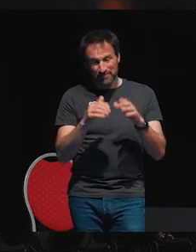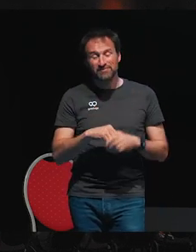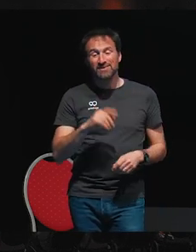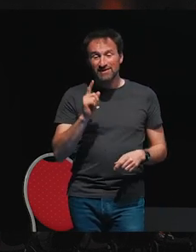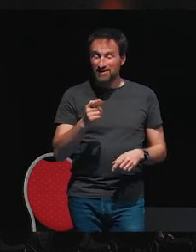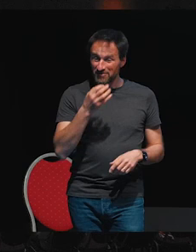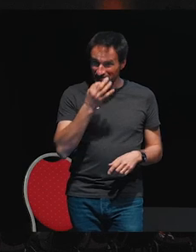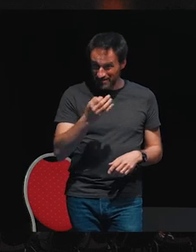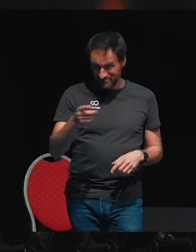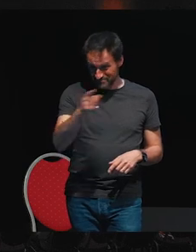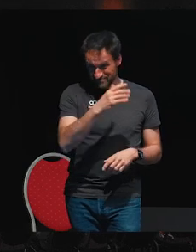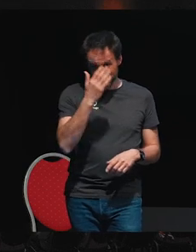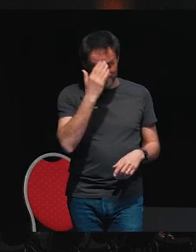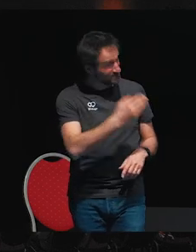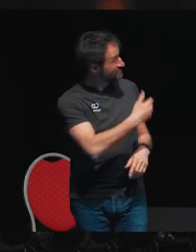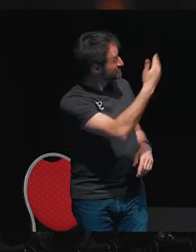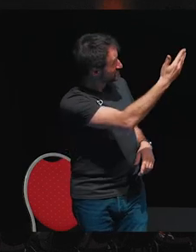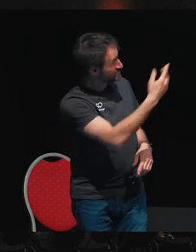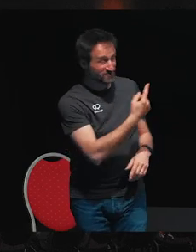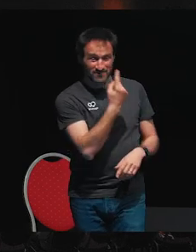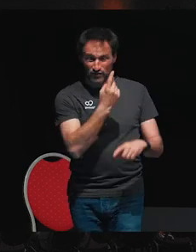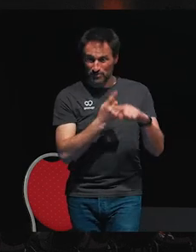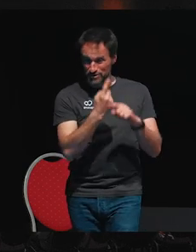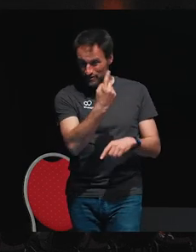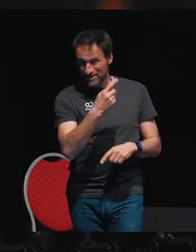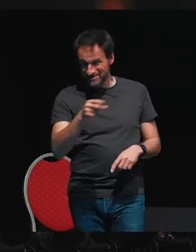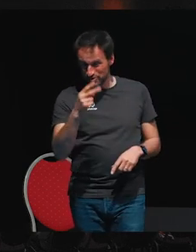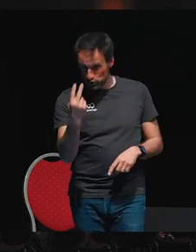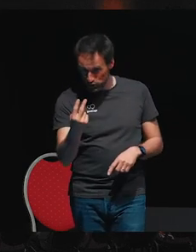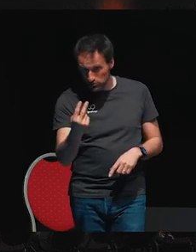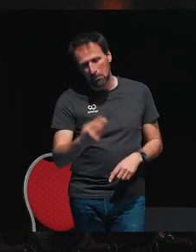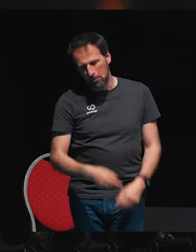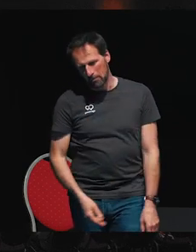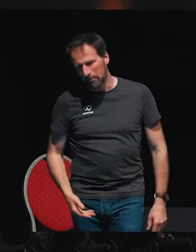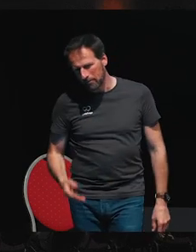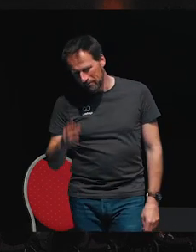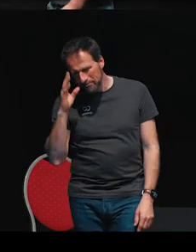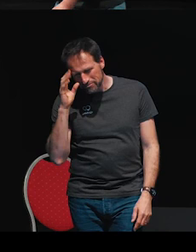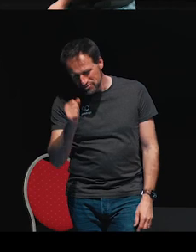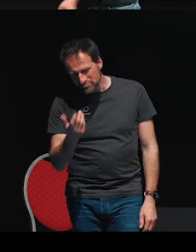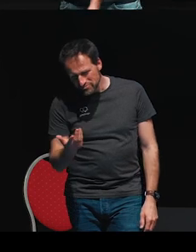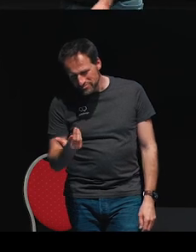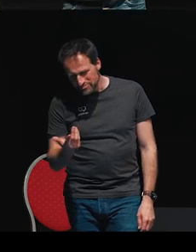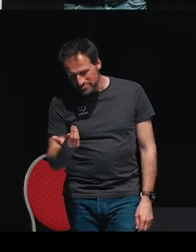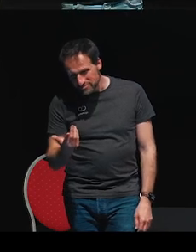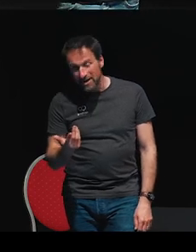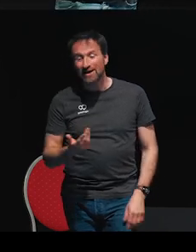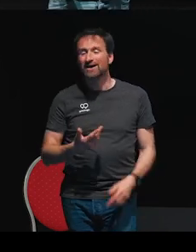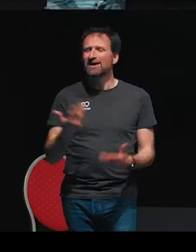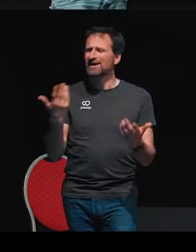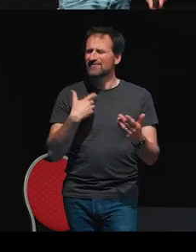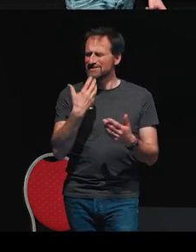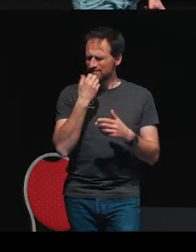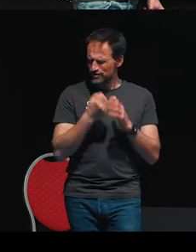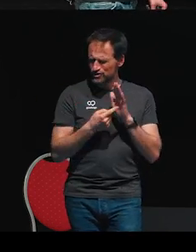you understand the other side, 1 + 1 = 2? A lot more. What do I try to explain with this chart